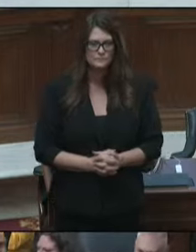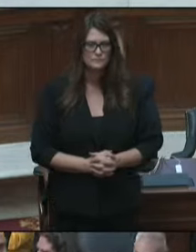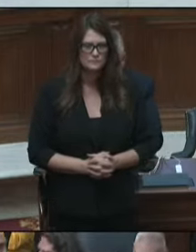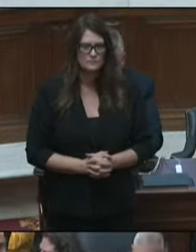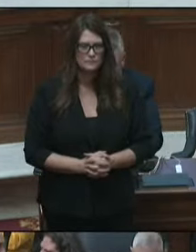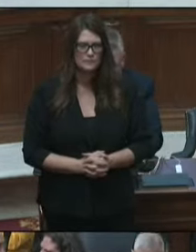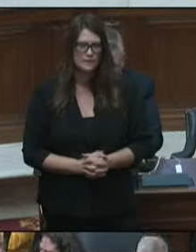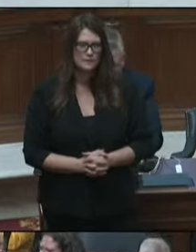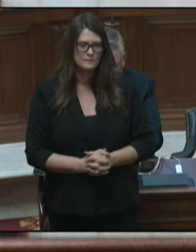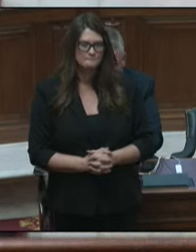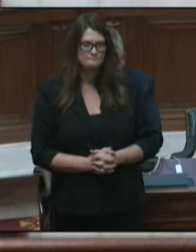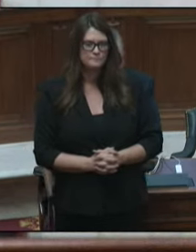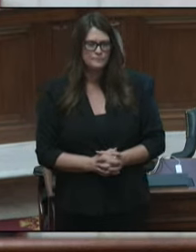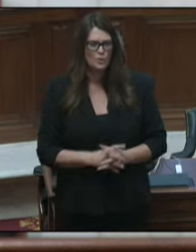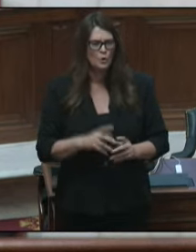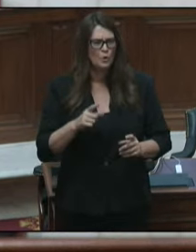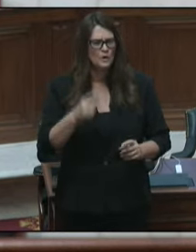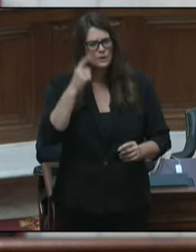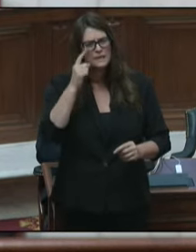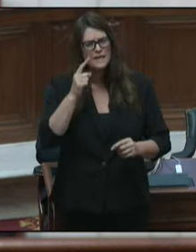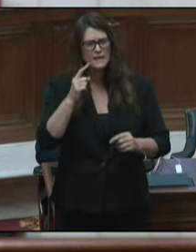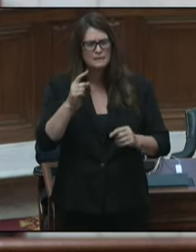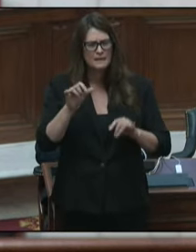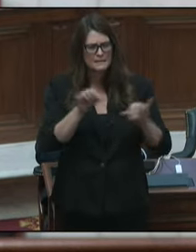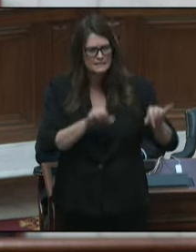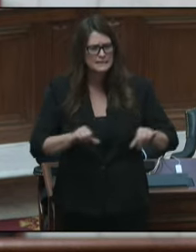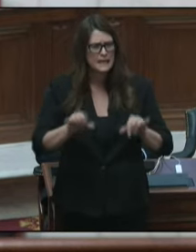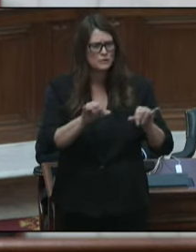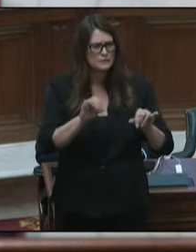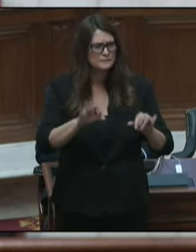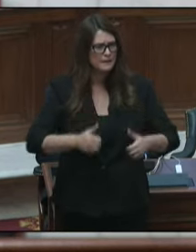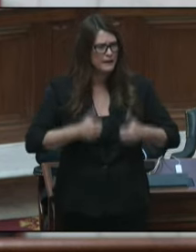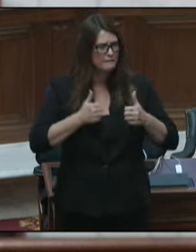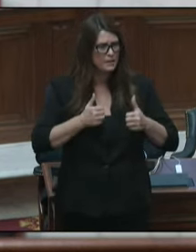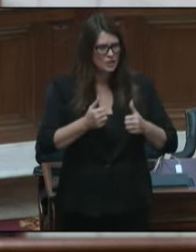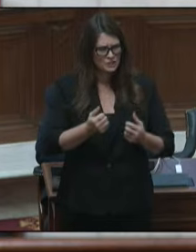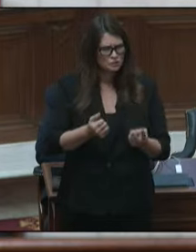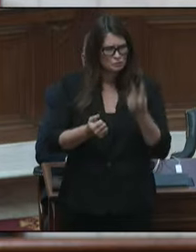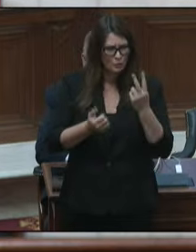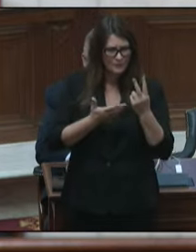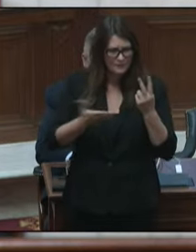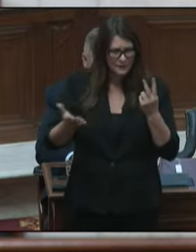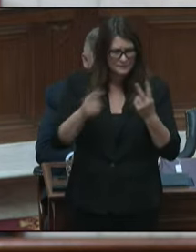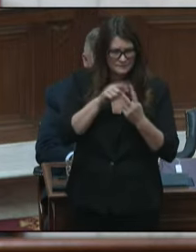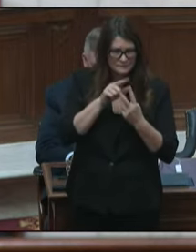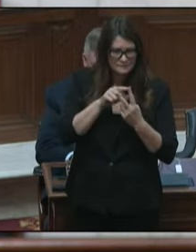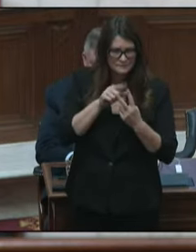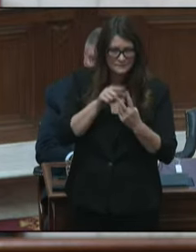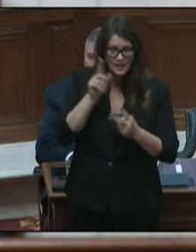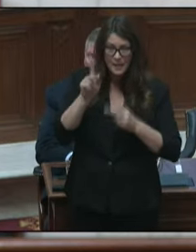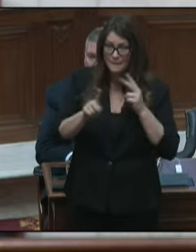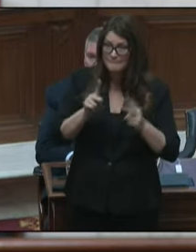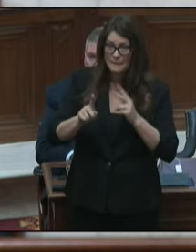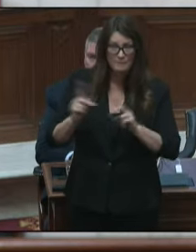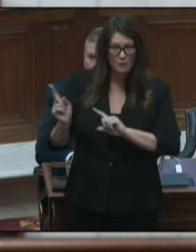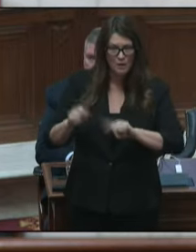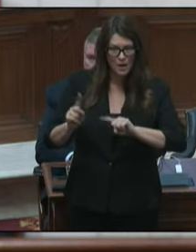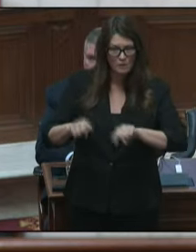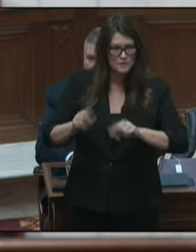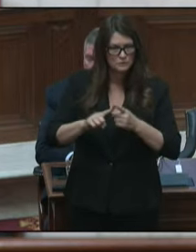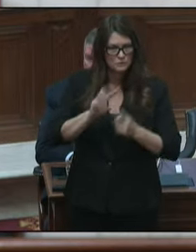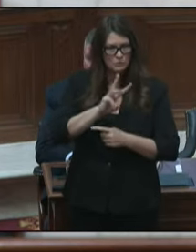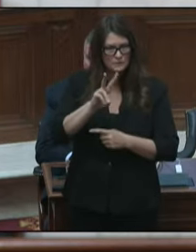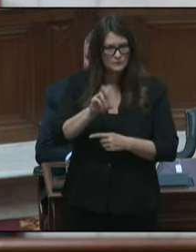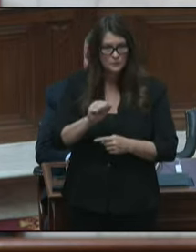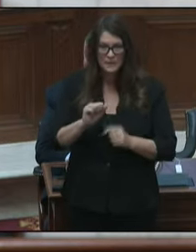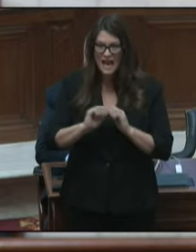when you're thinking about standard of life, you got to be thinking about two things. About people coming to West Virginia, what do they ask?